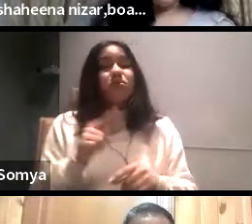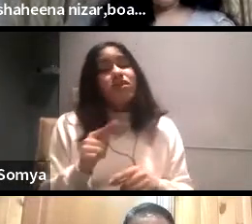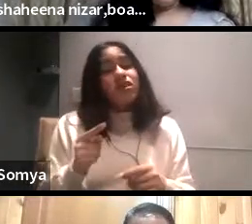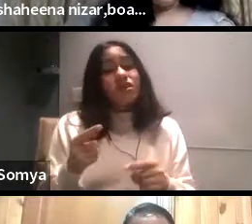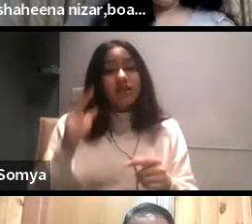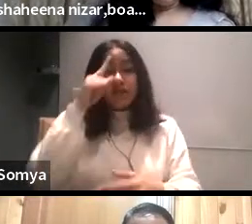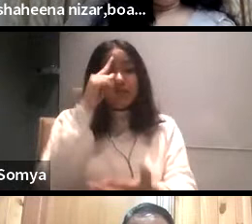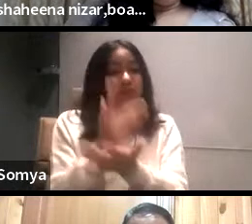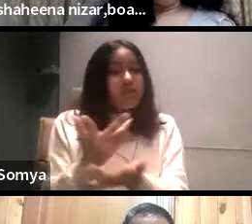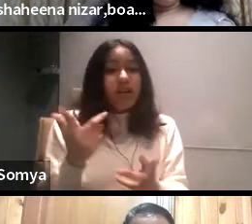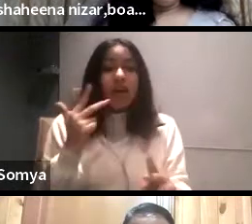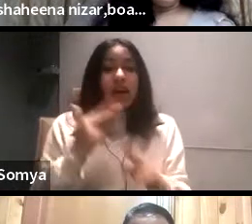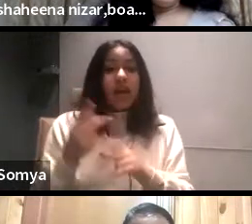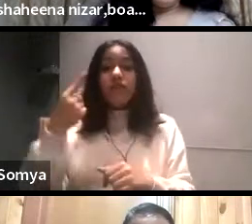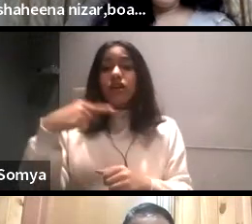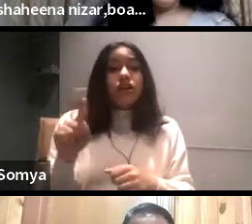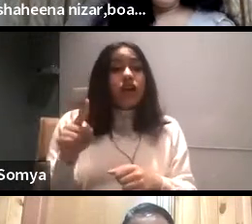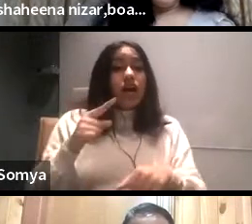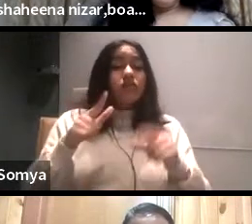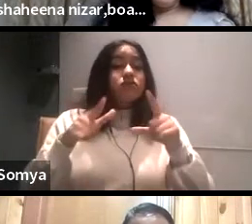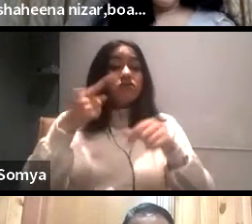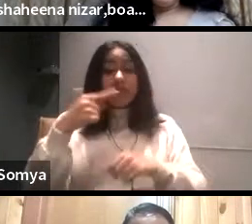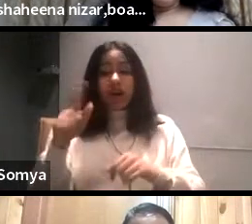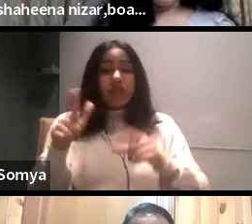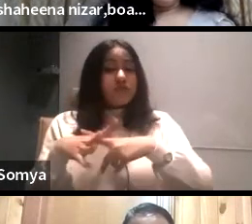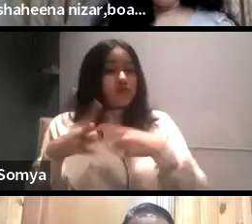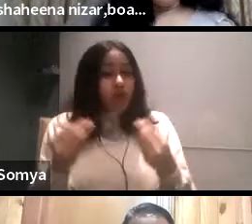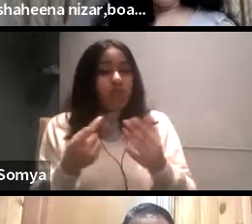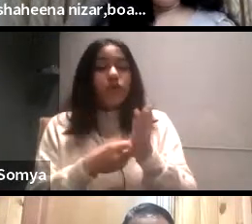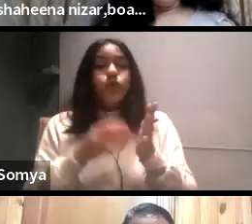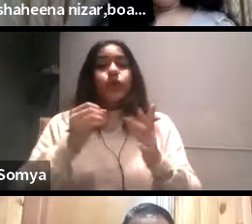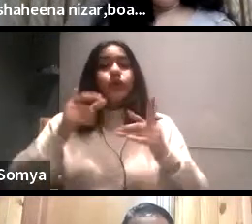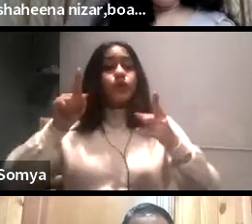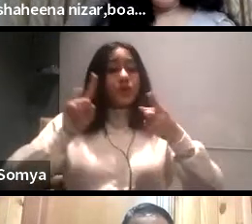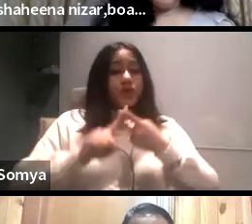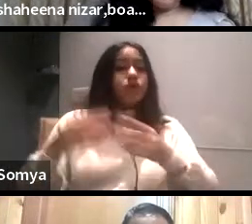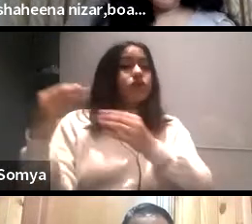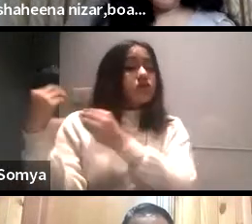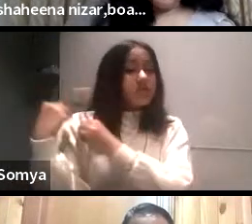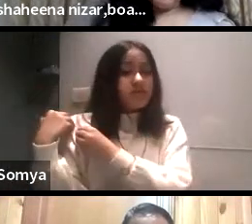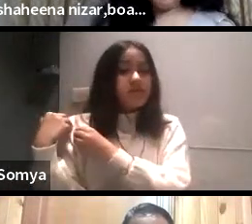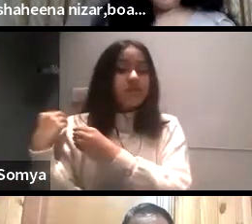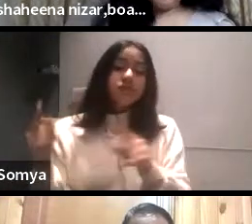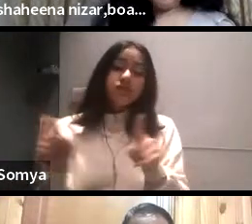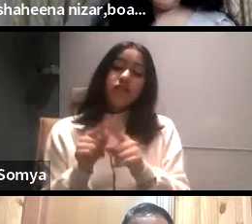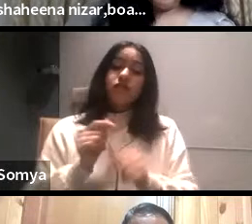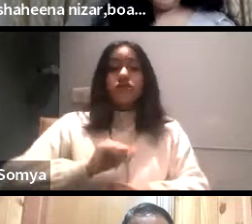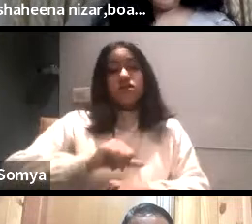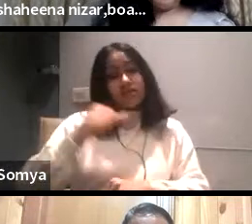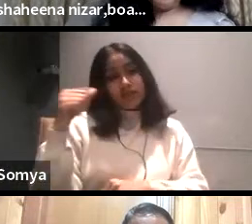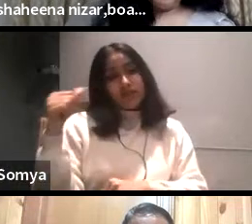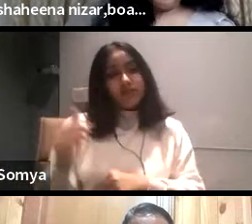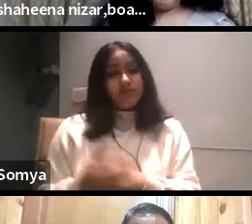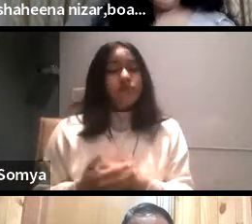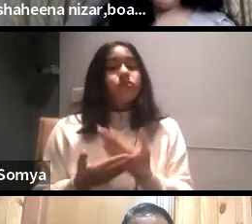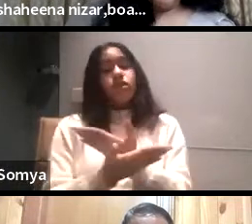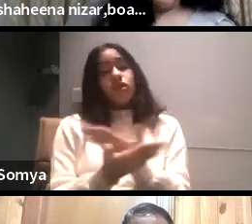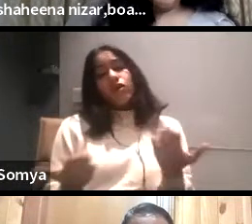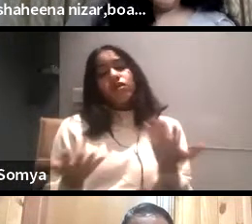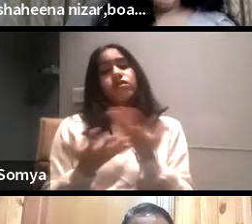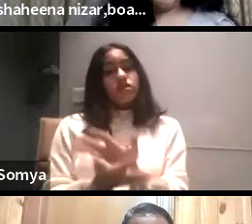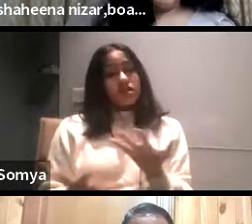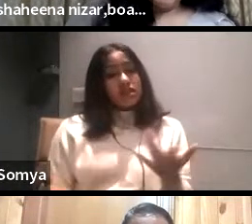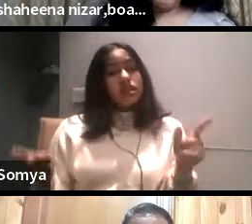we create the right job and right roles and responsibilities so they are successful. And all those things